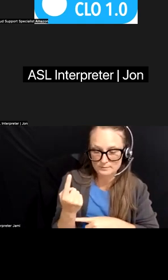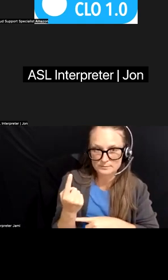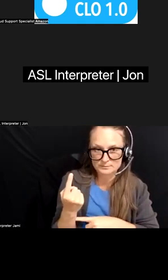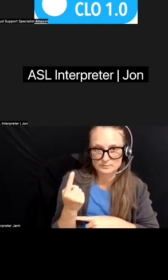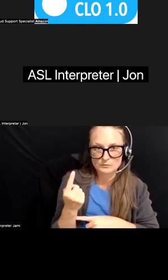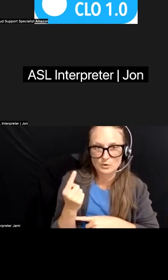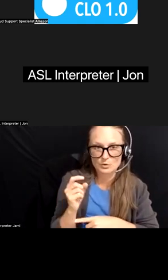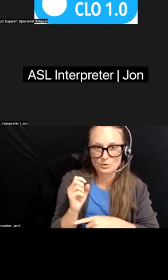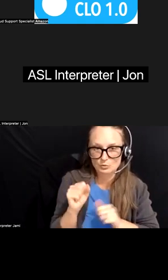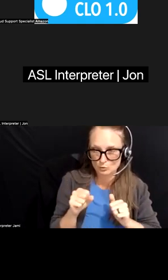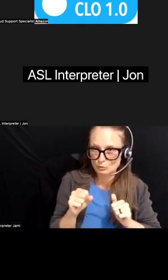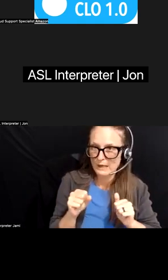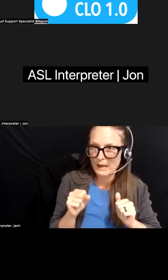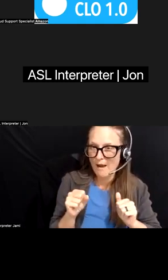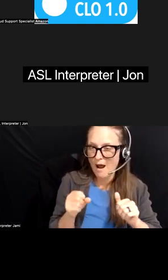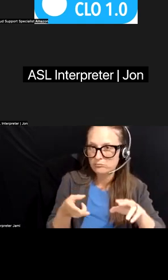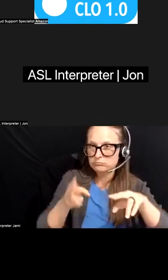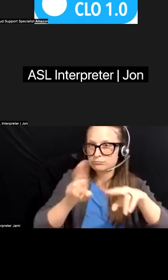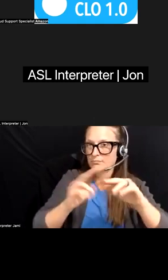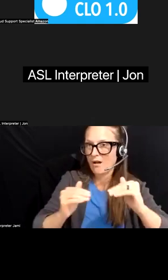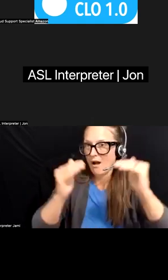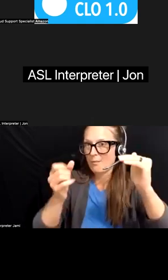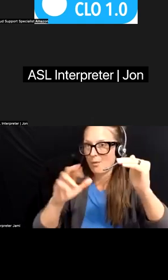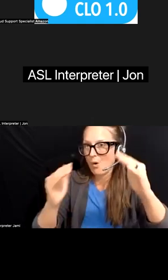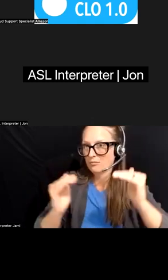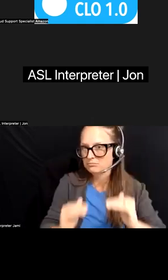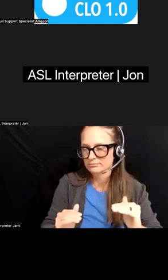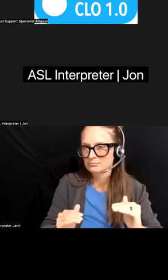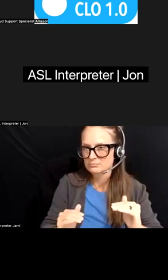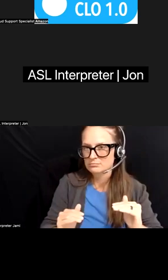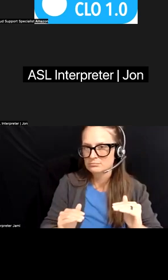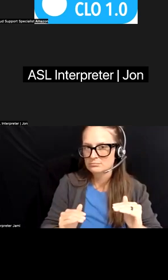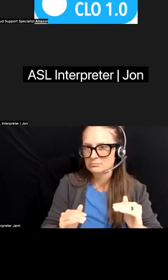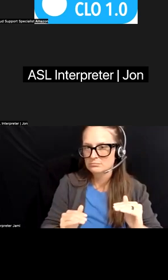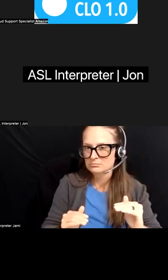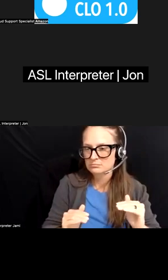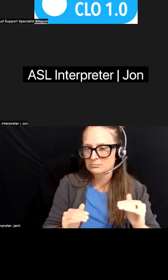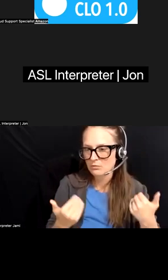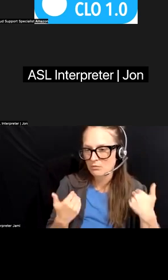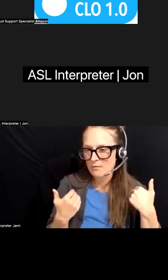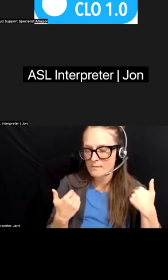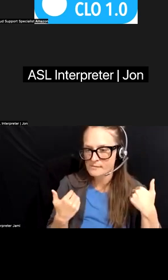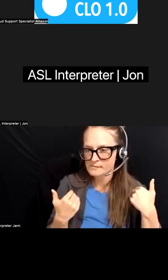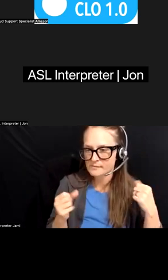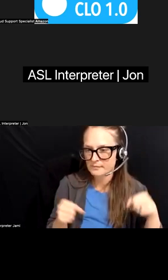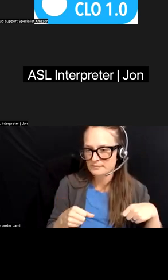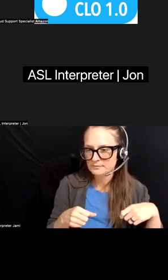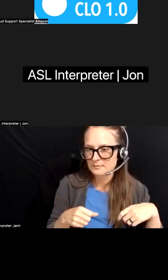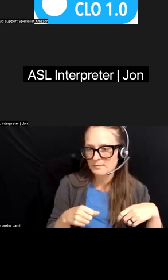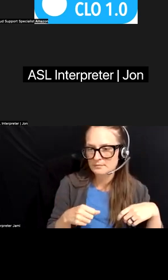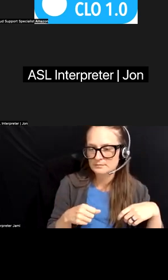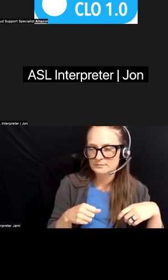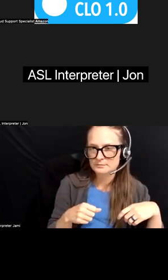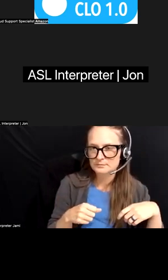up or scale it down. So there's scalability. So you'll see lots of